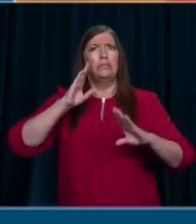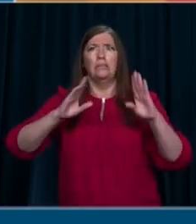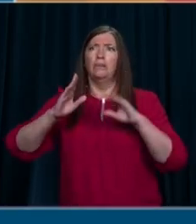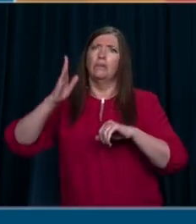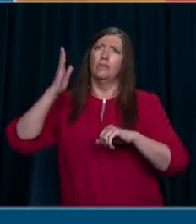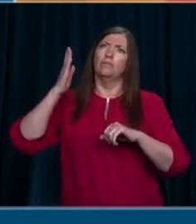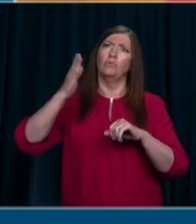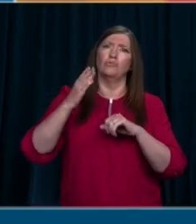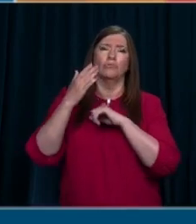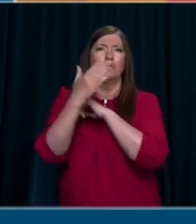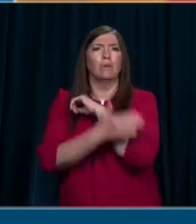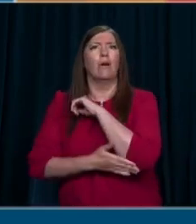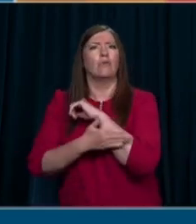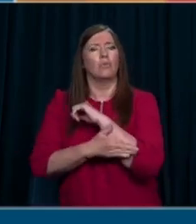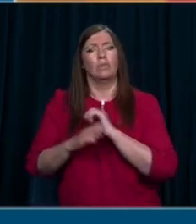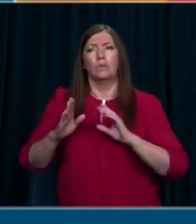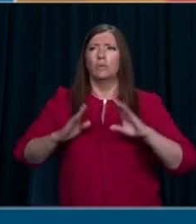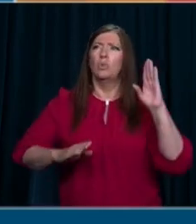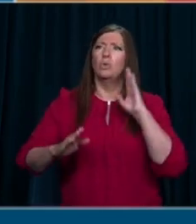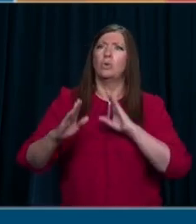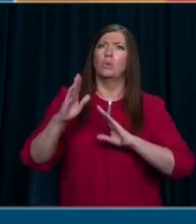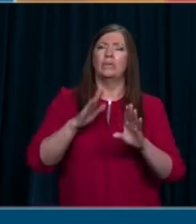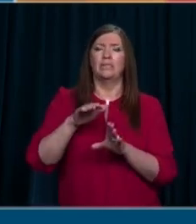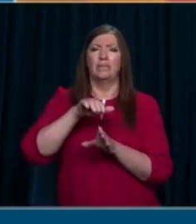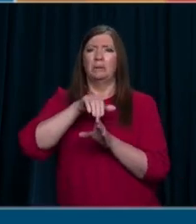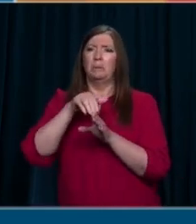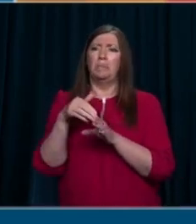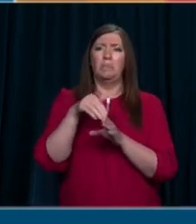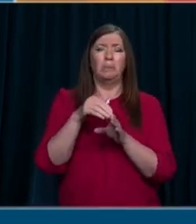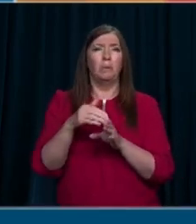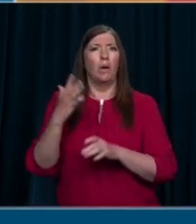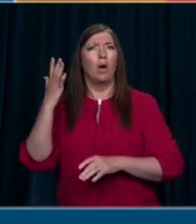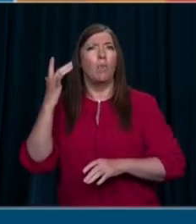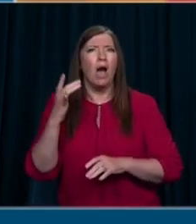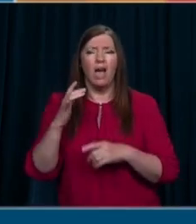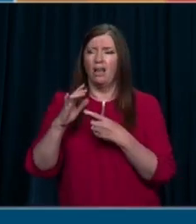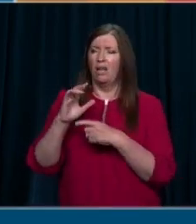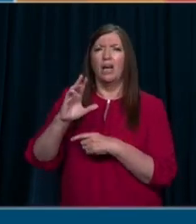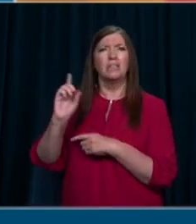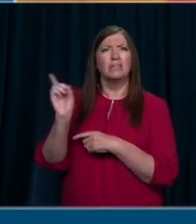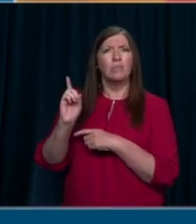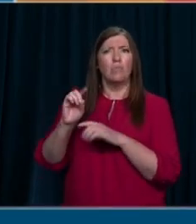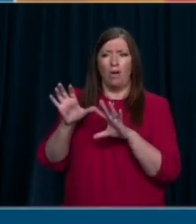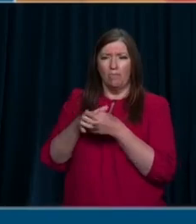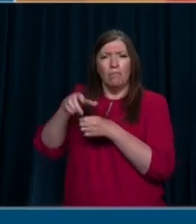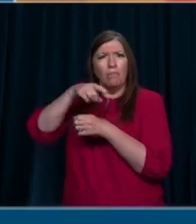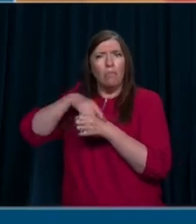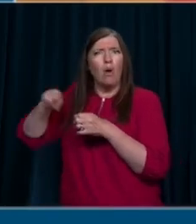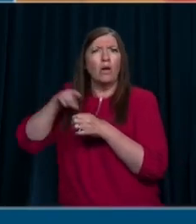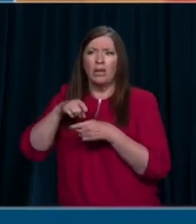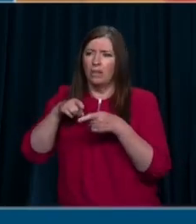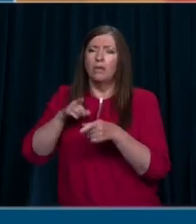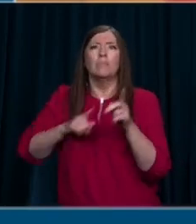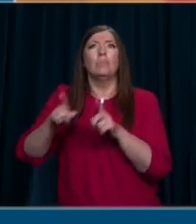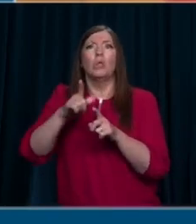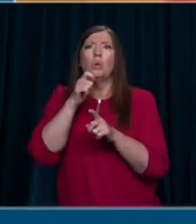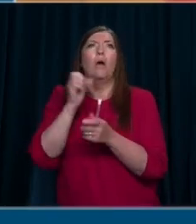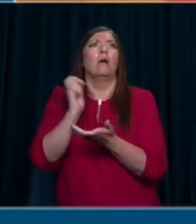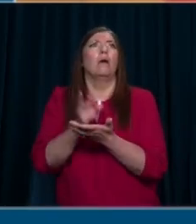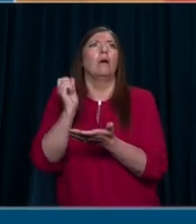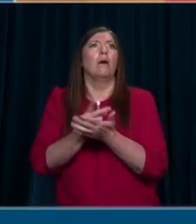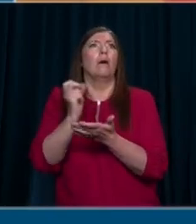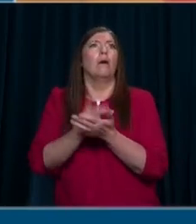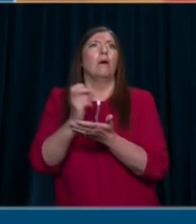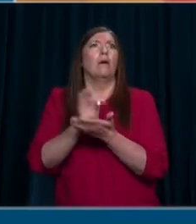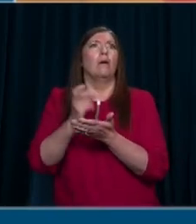our country. We are at the edge of a cliff thanks to the radicalization of the Democratic Party and rubber stampers for Biden's policies like Greg